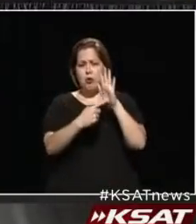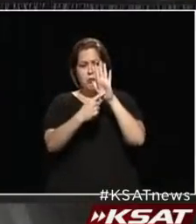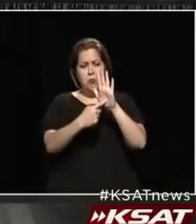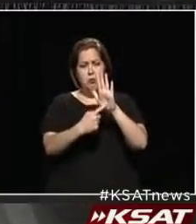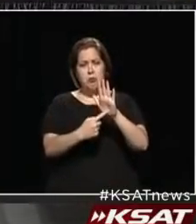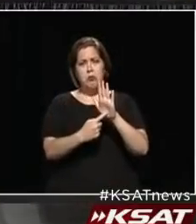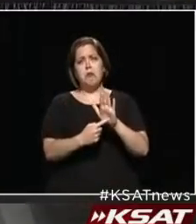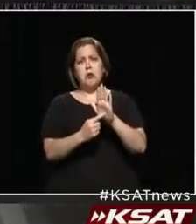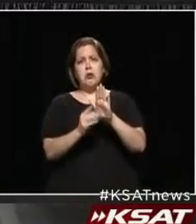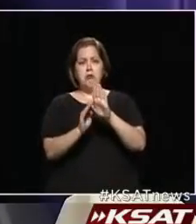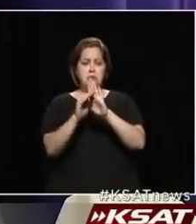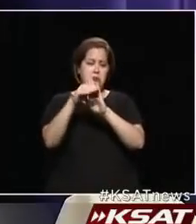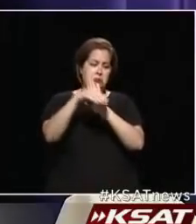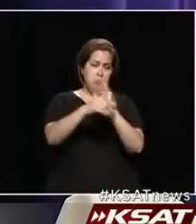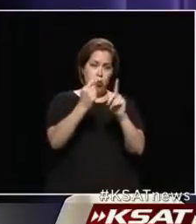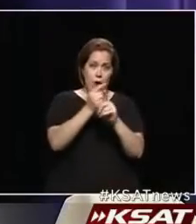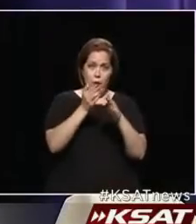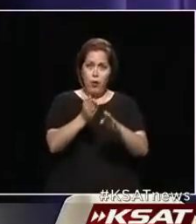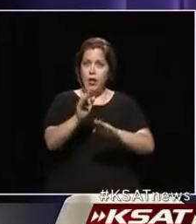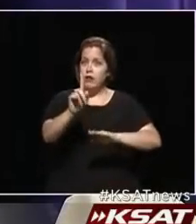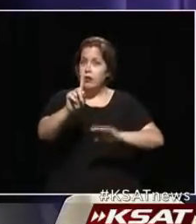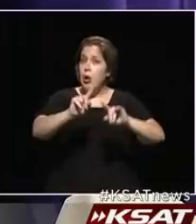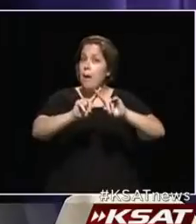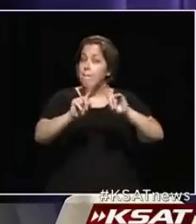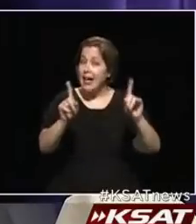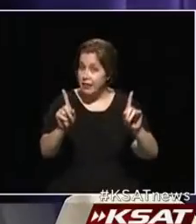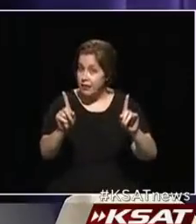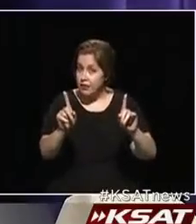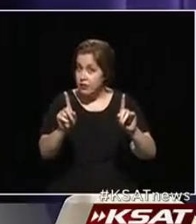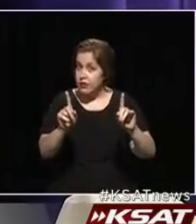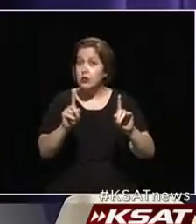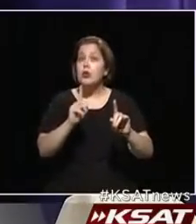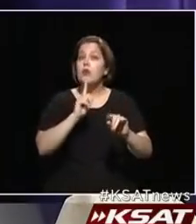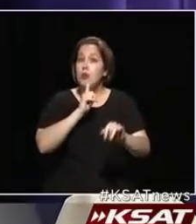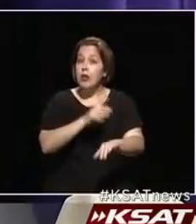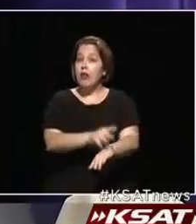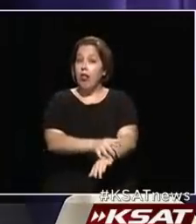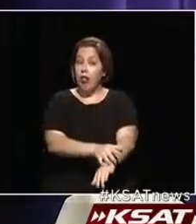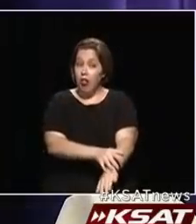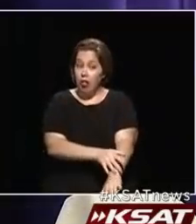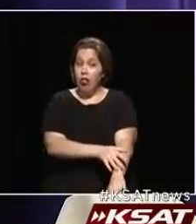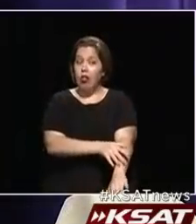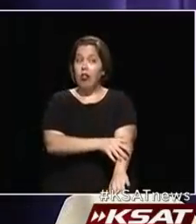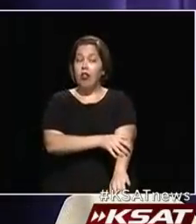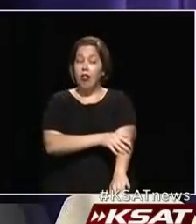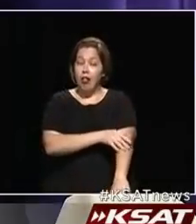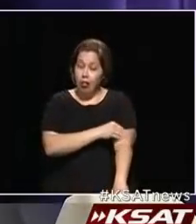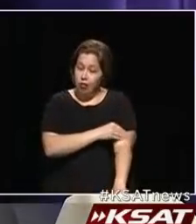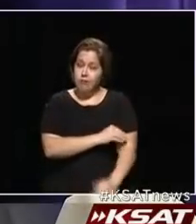moving in the right directions, but they're moving fairly slowly.